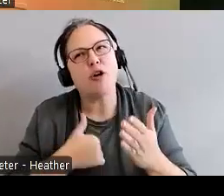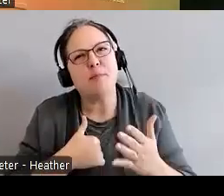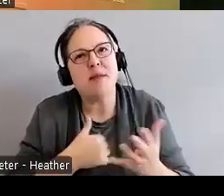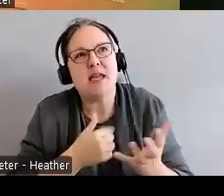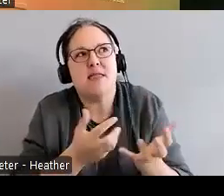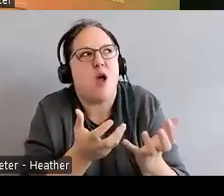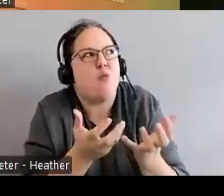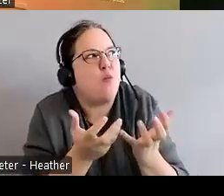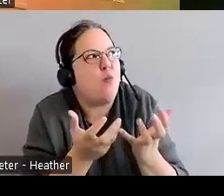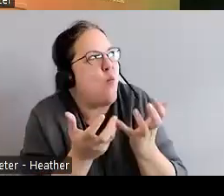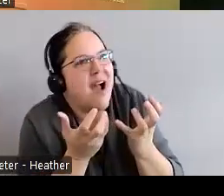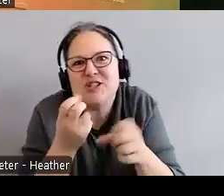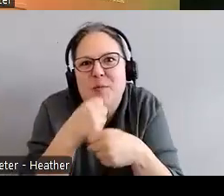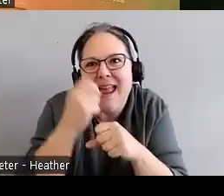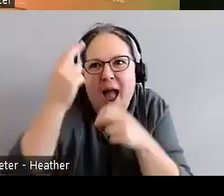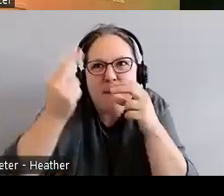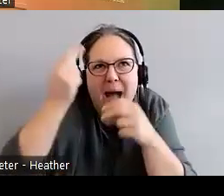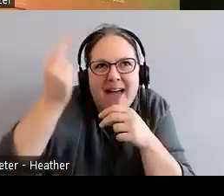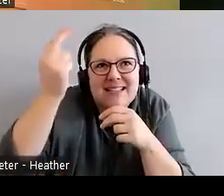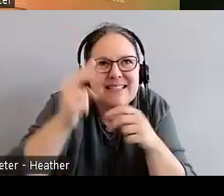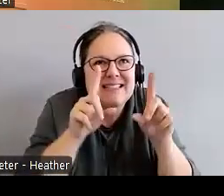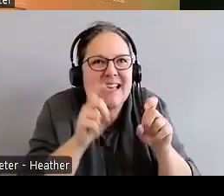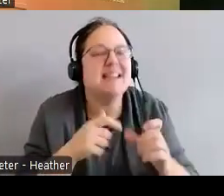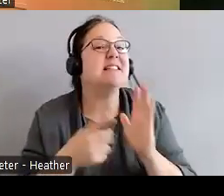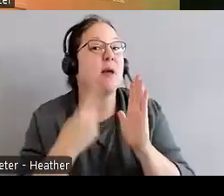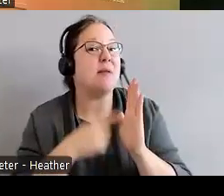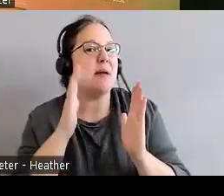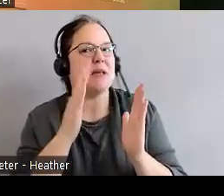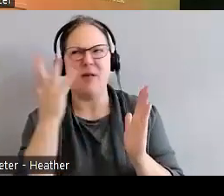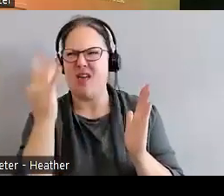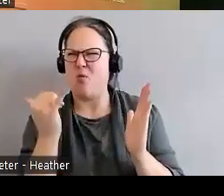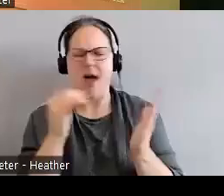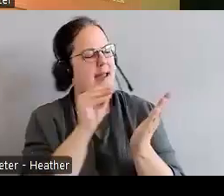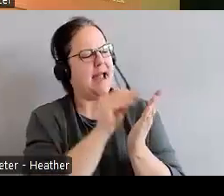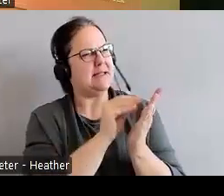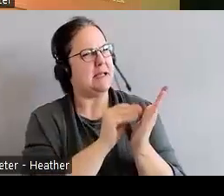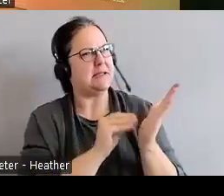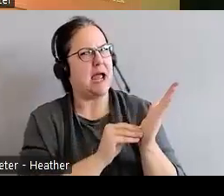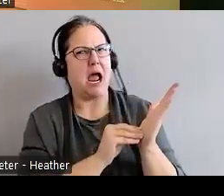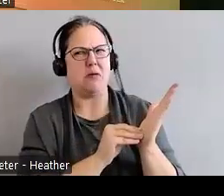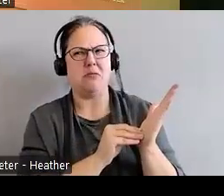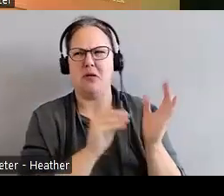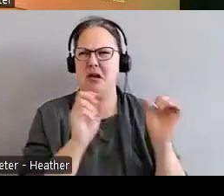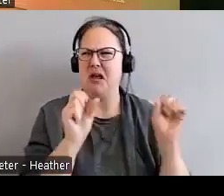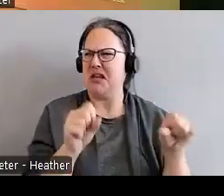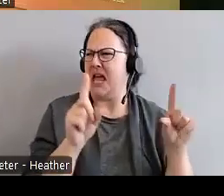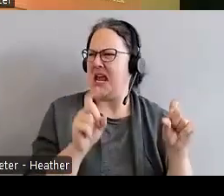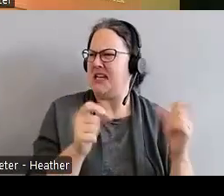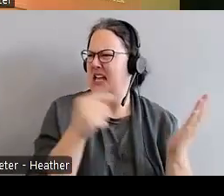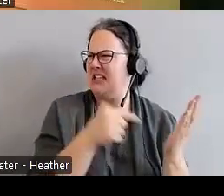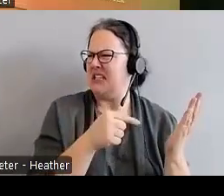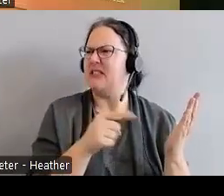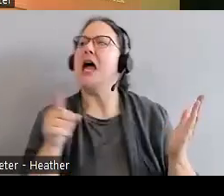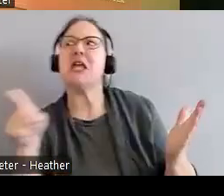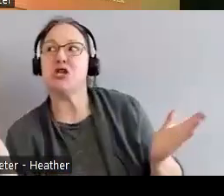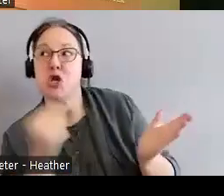hypothesis. Time to time, I still jot it down and think about how I want to test it, see if someone else can test it for me,